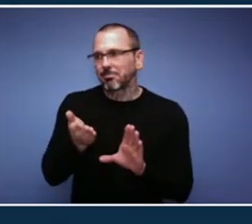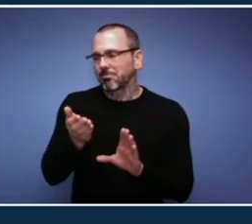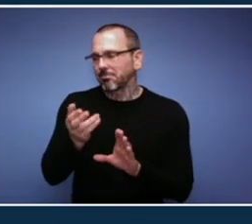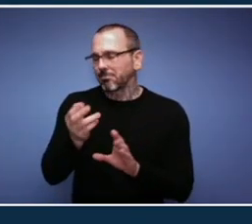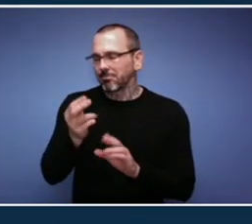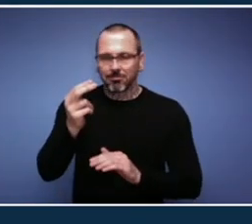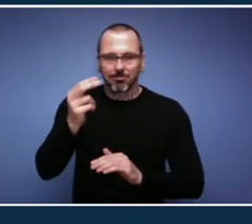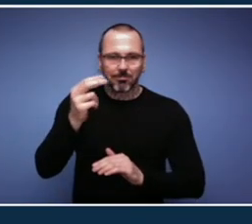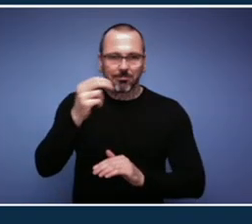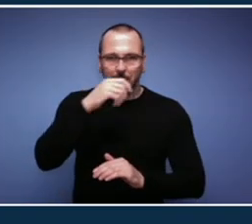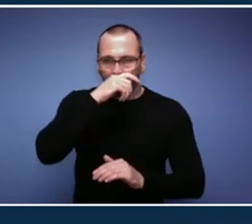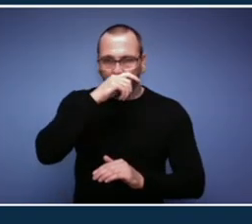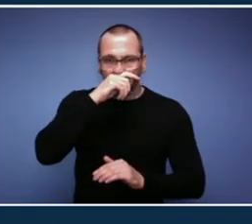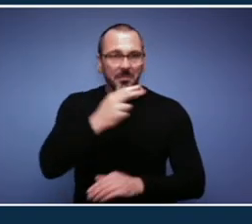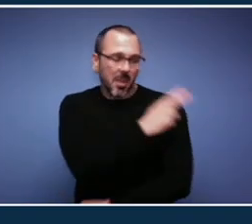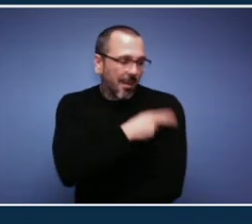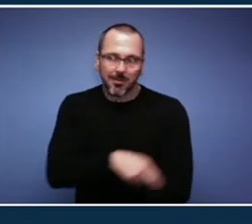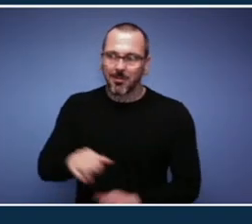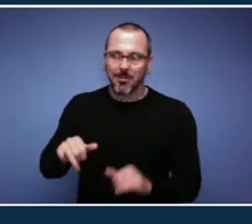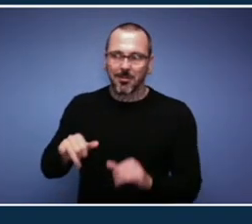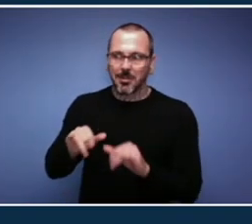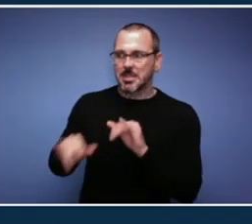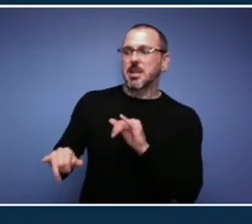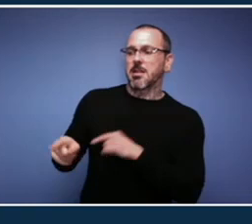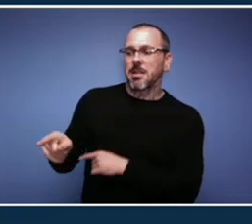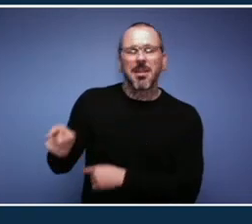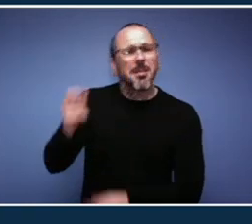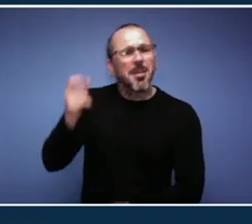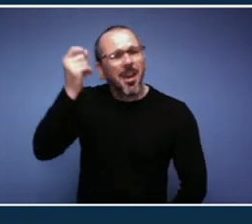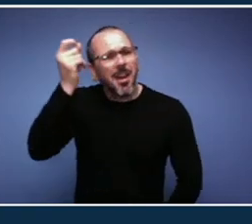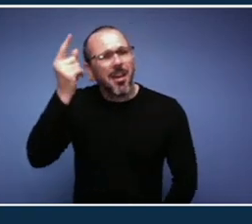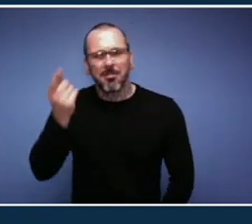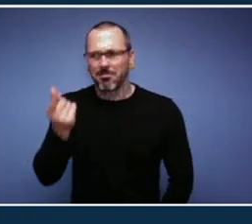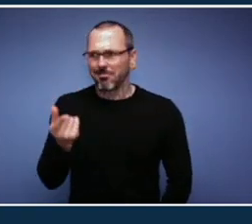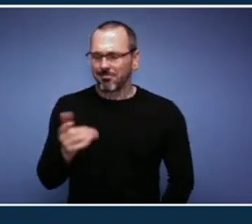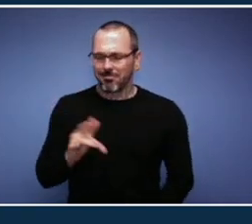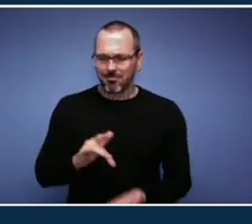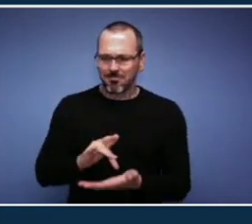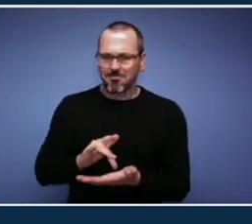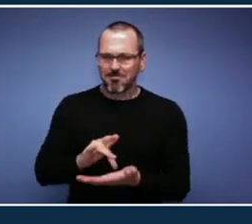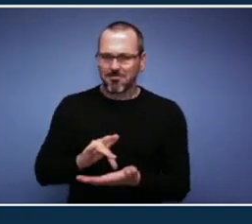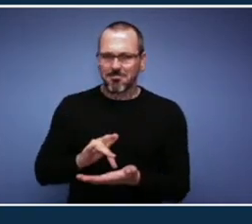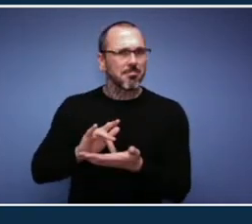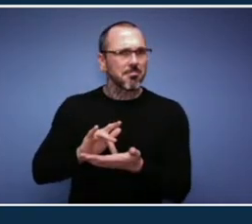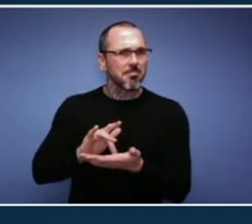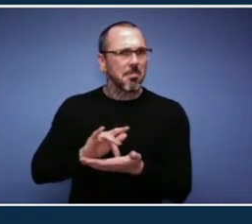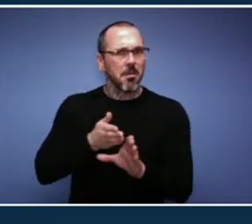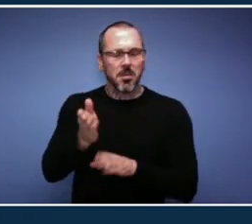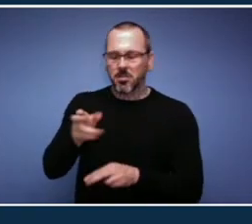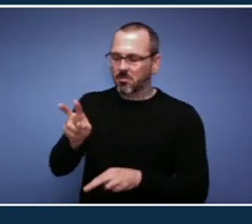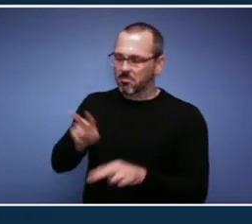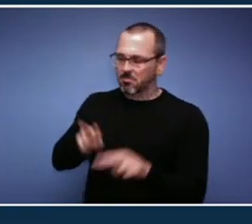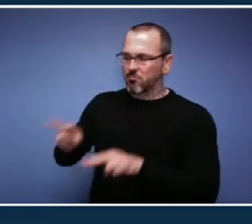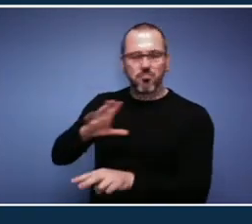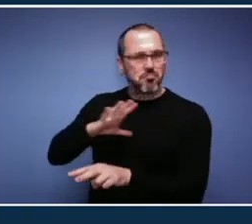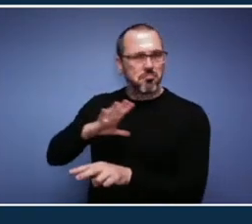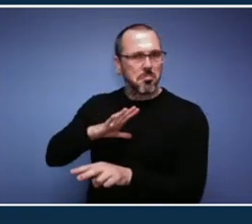fit to medically cleared to return to community. There was nowhere to put them,